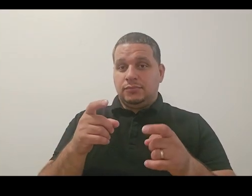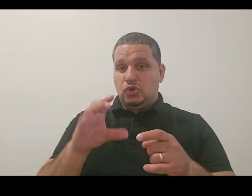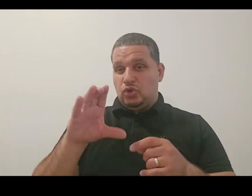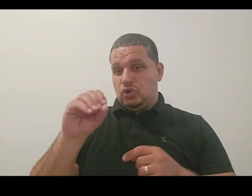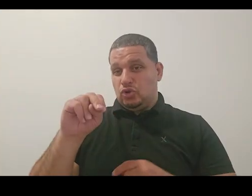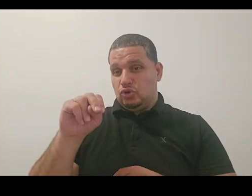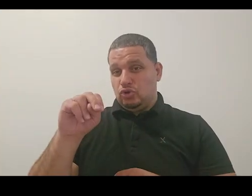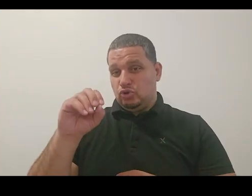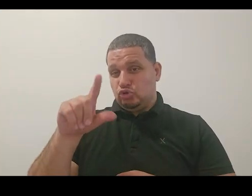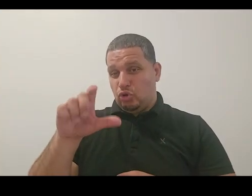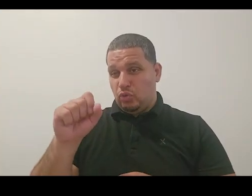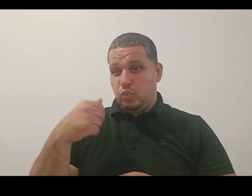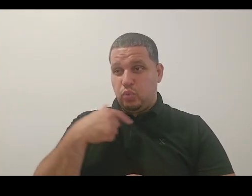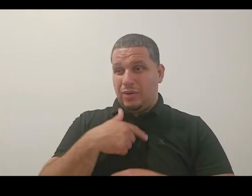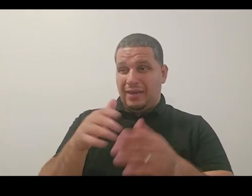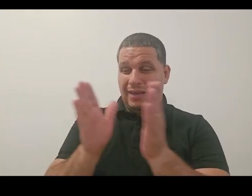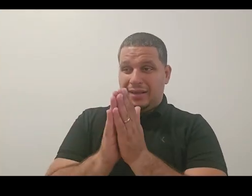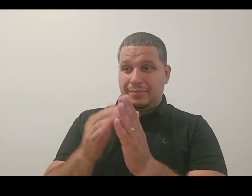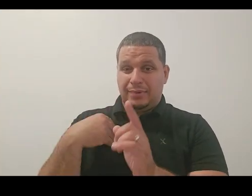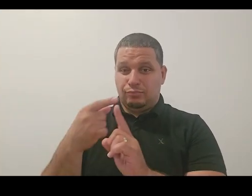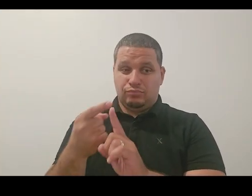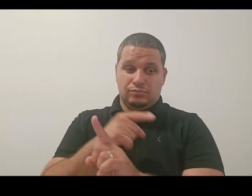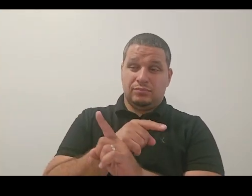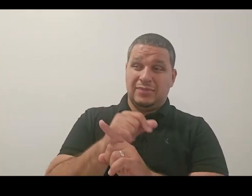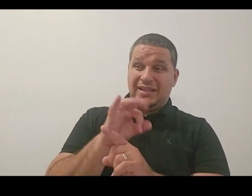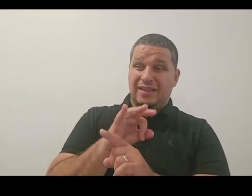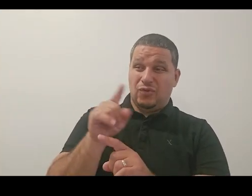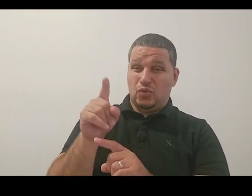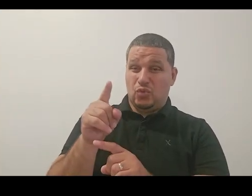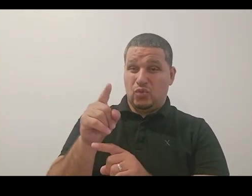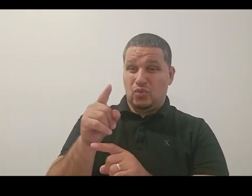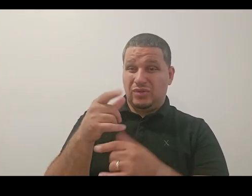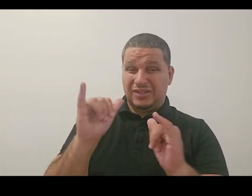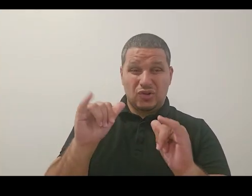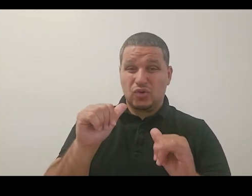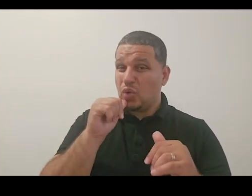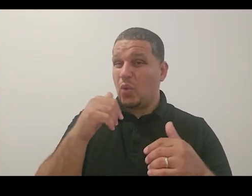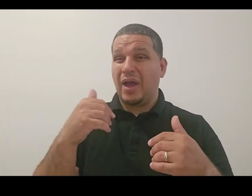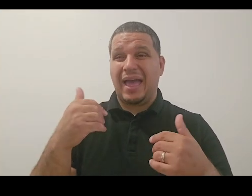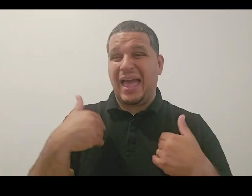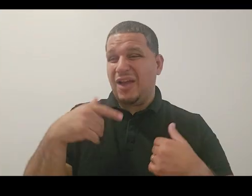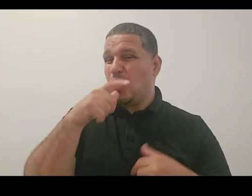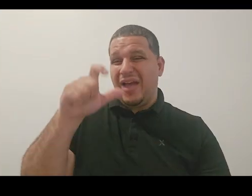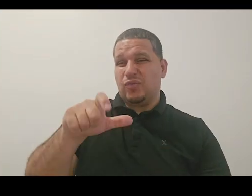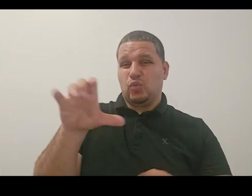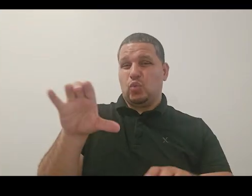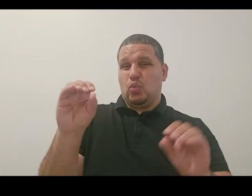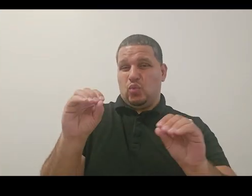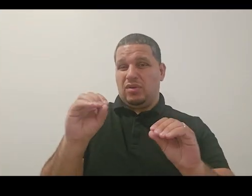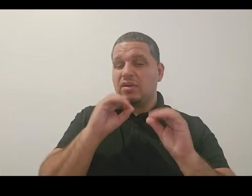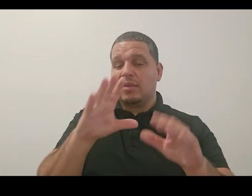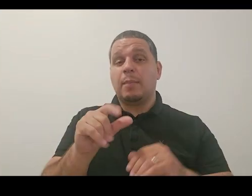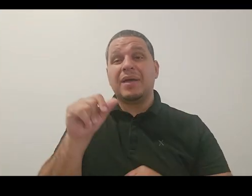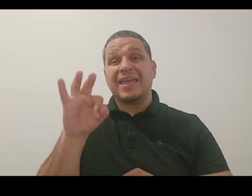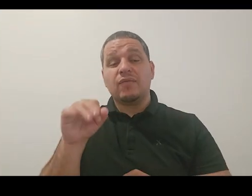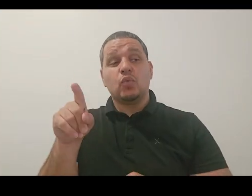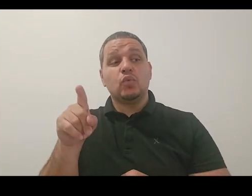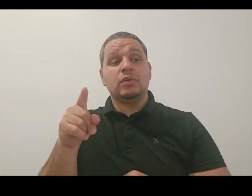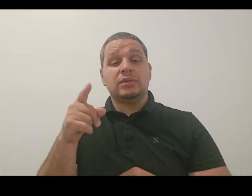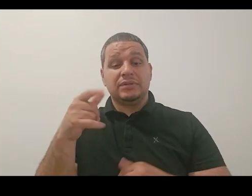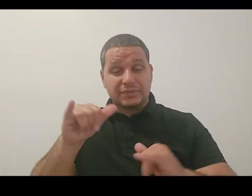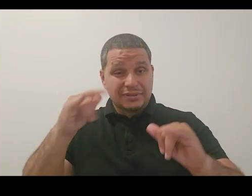of control that we can ask you. So now I'm back to my previous point of you probably also still don't have to do